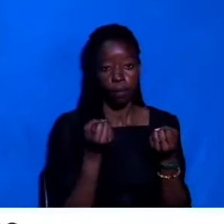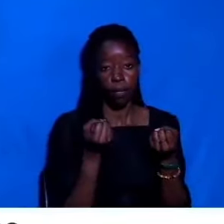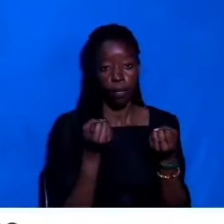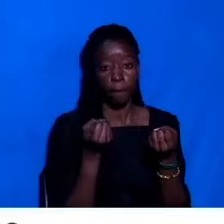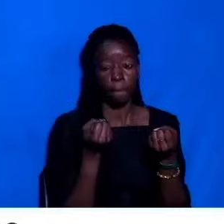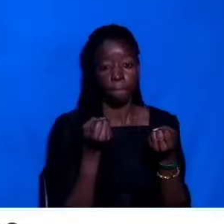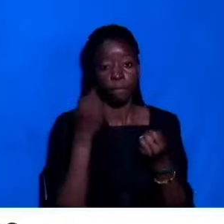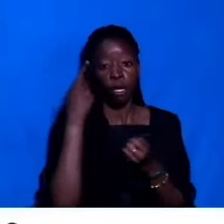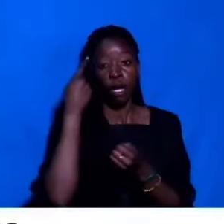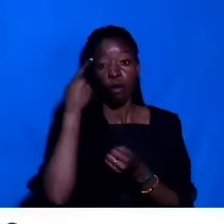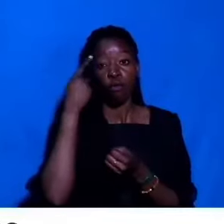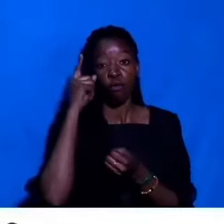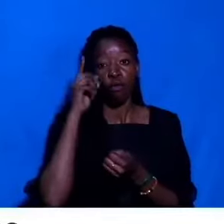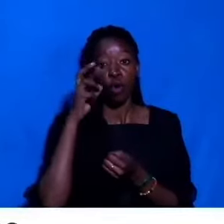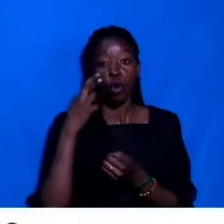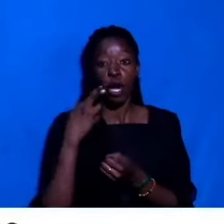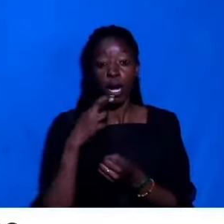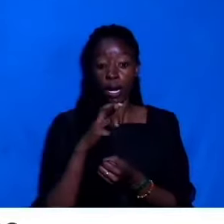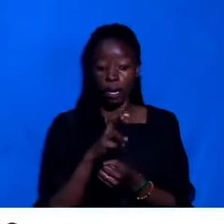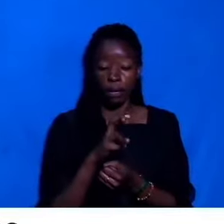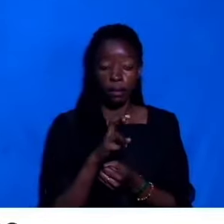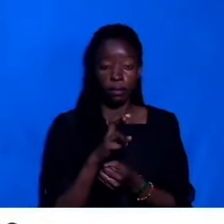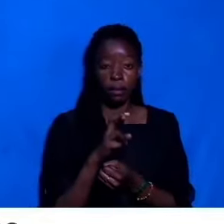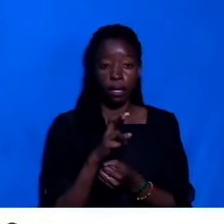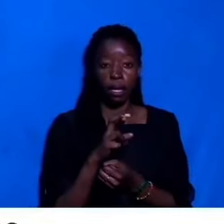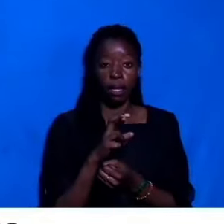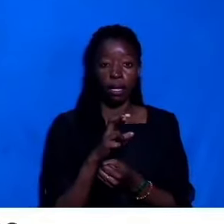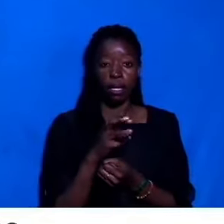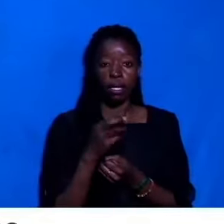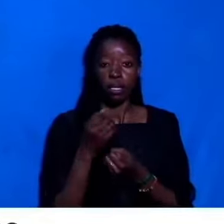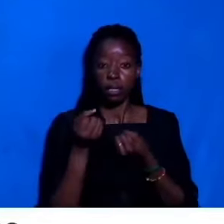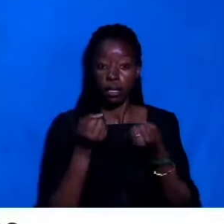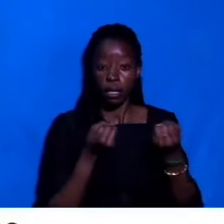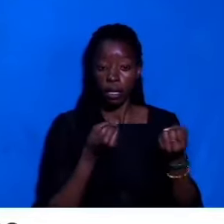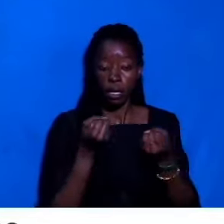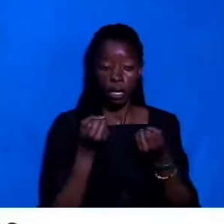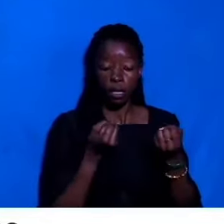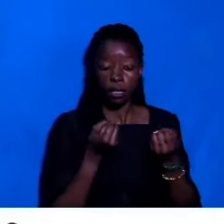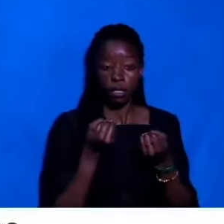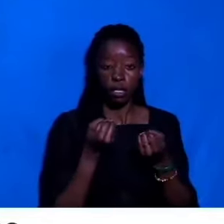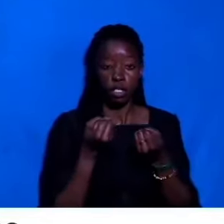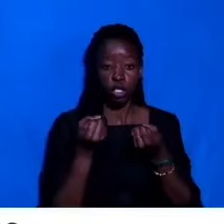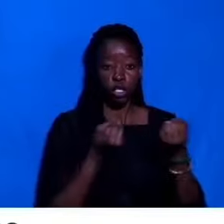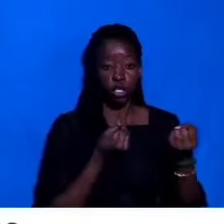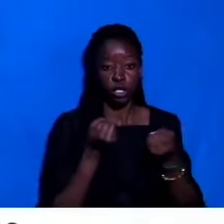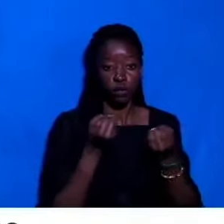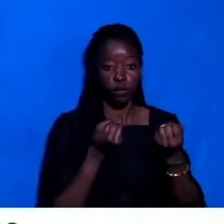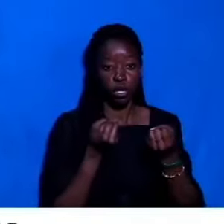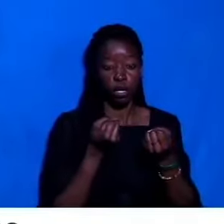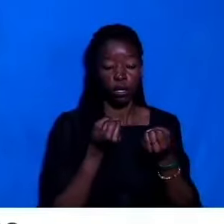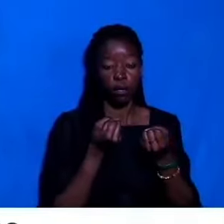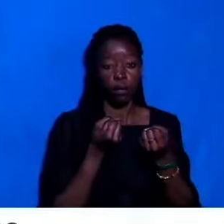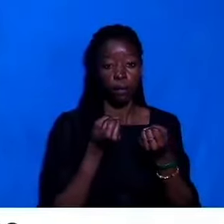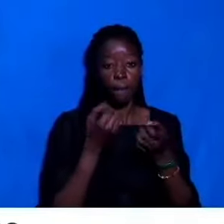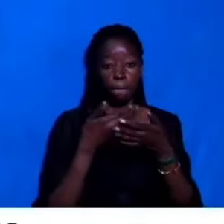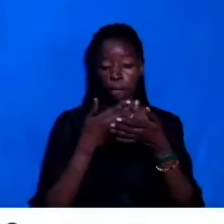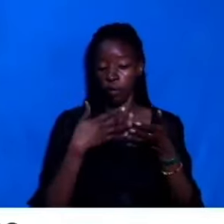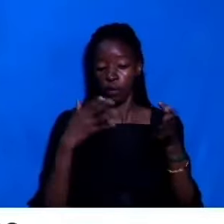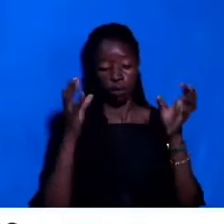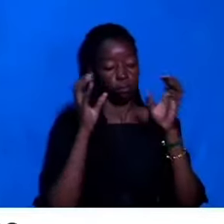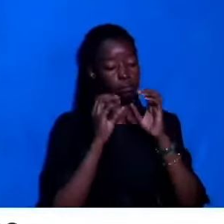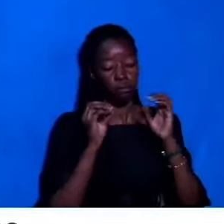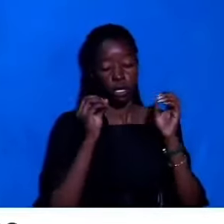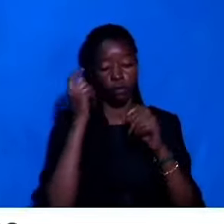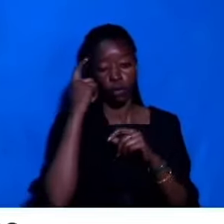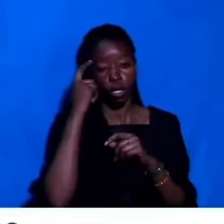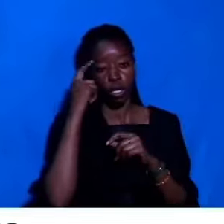For her, it was... She had not driven a car before. So if you think she was wrong, she